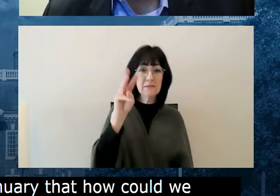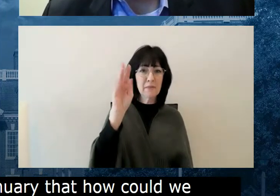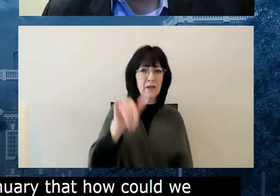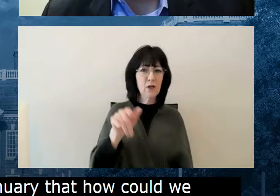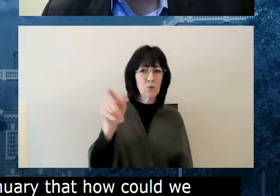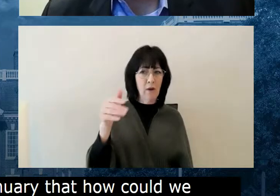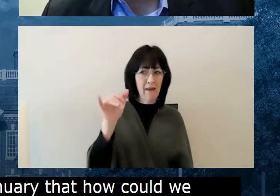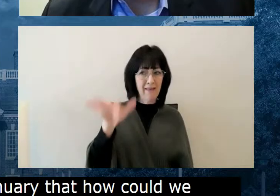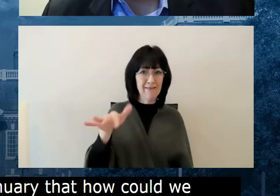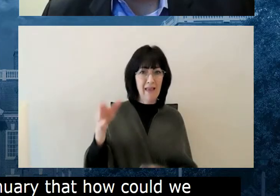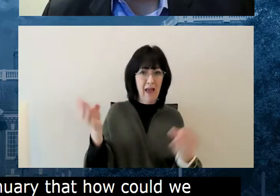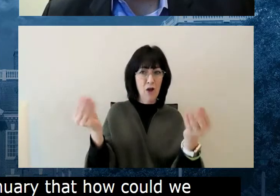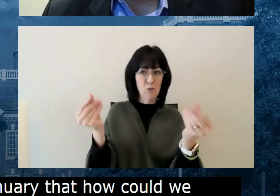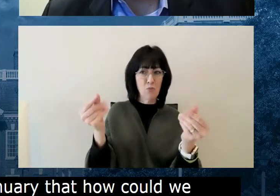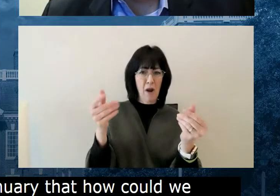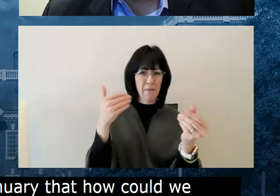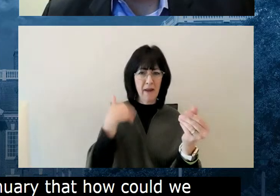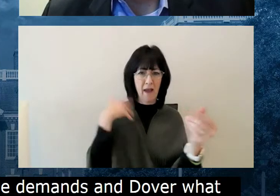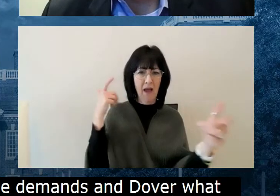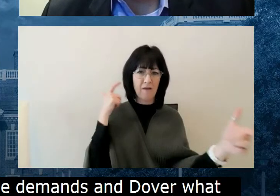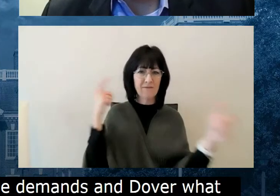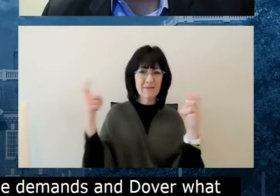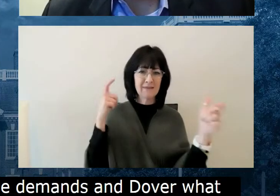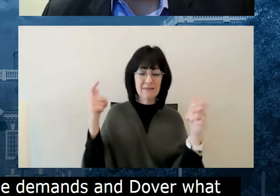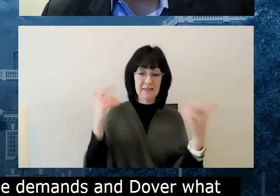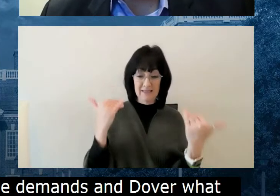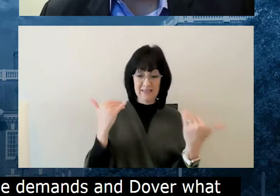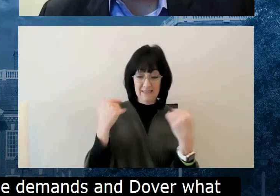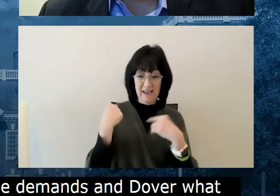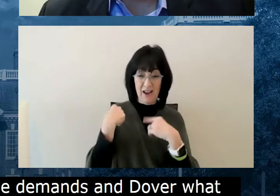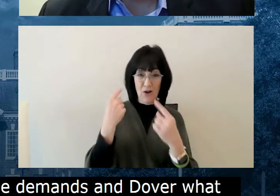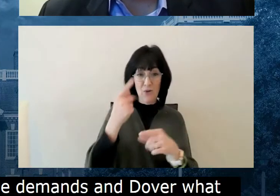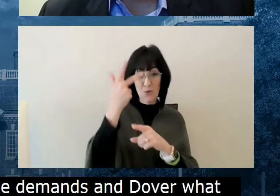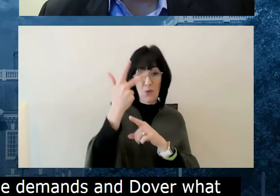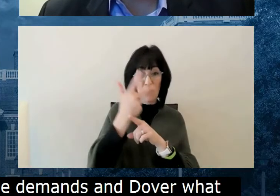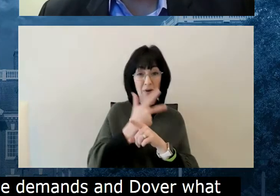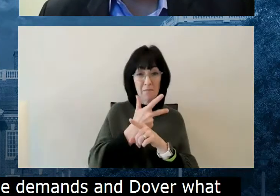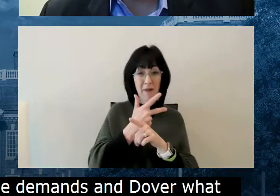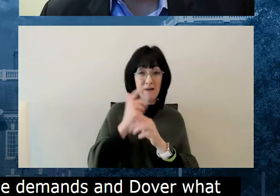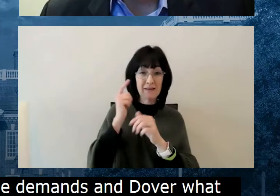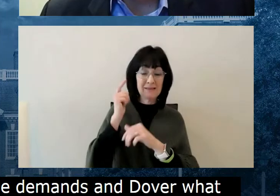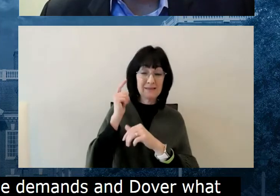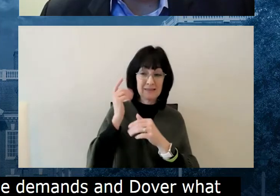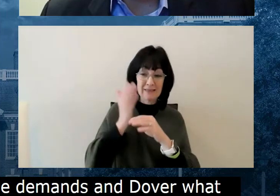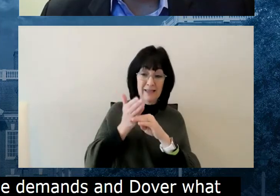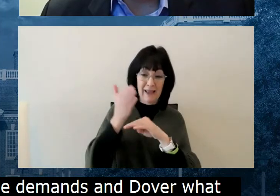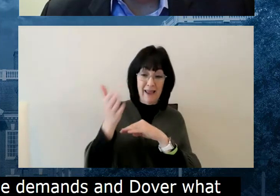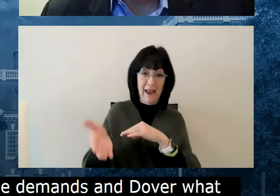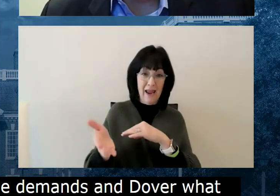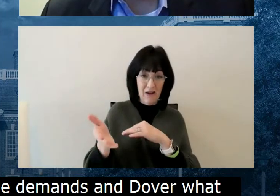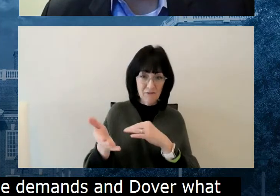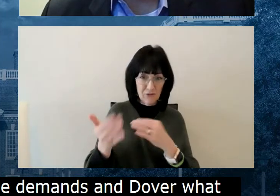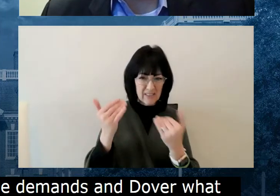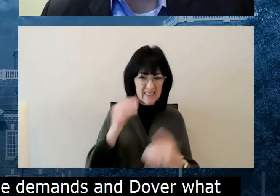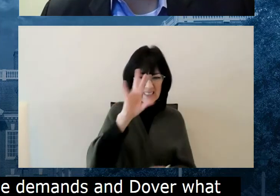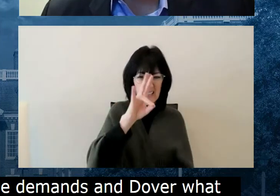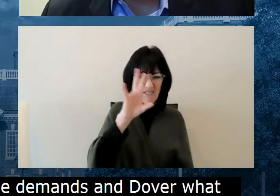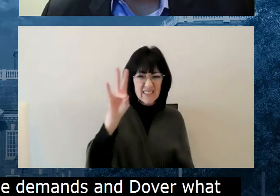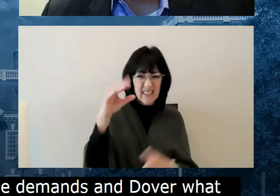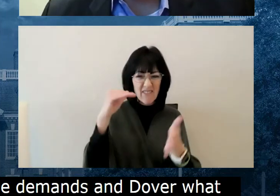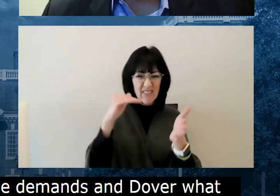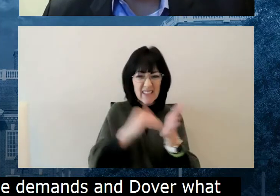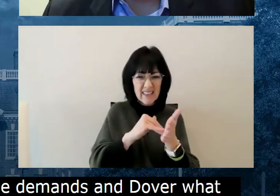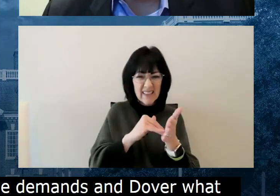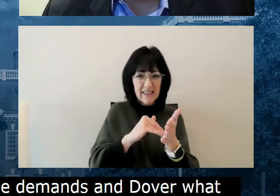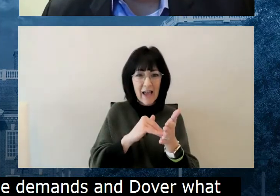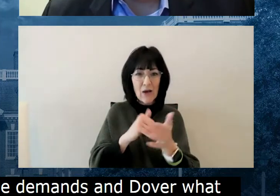session. Now, 3 months later, 77,000 people vaccinated, too many partners to